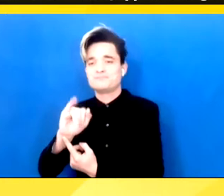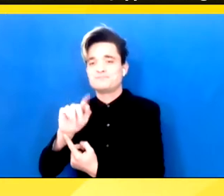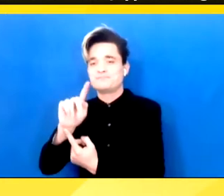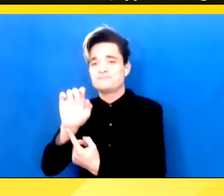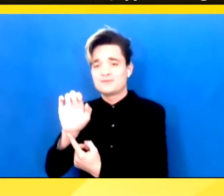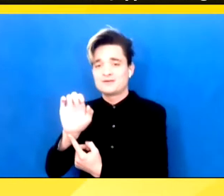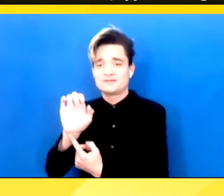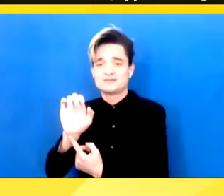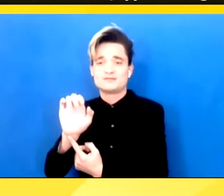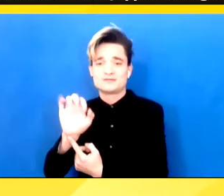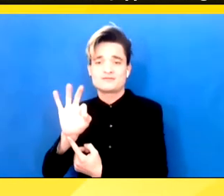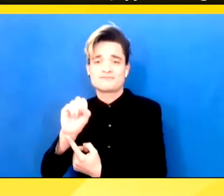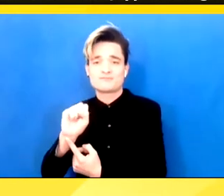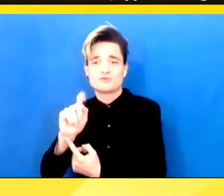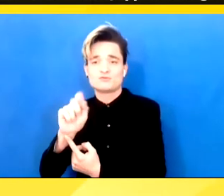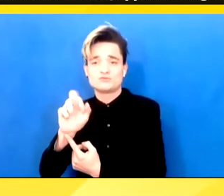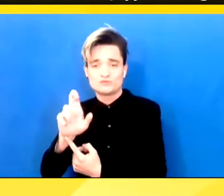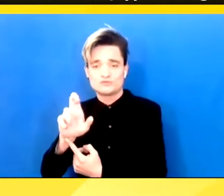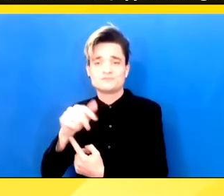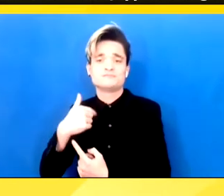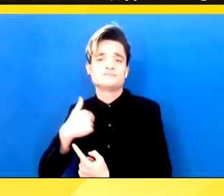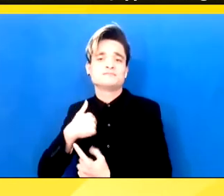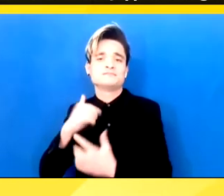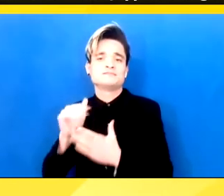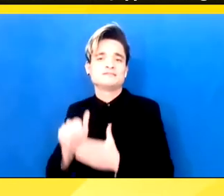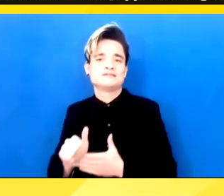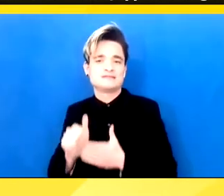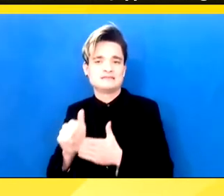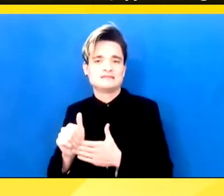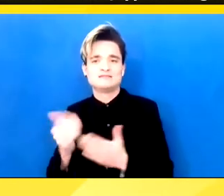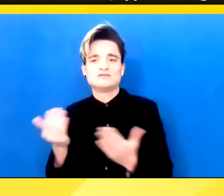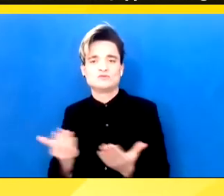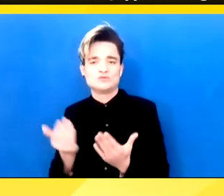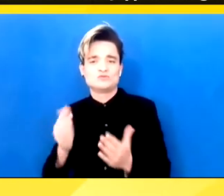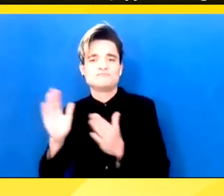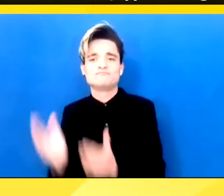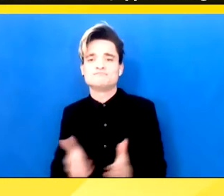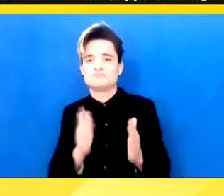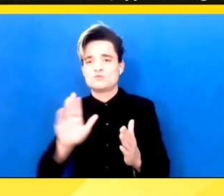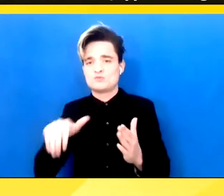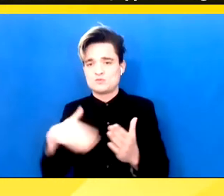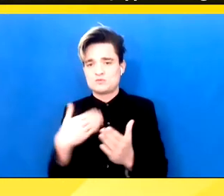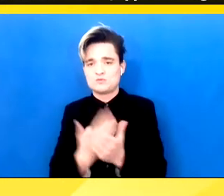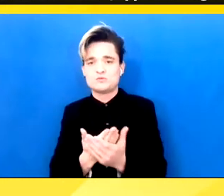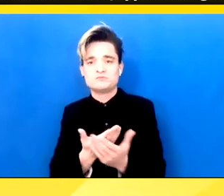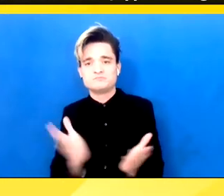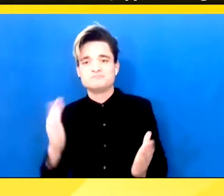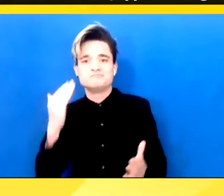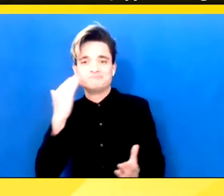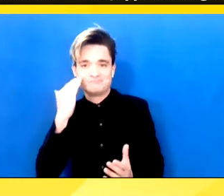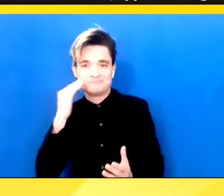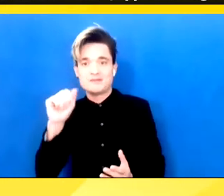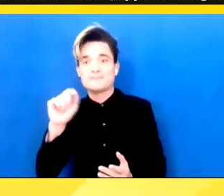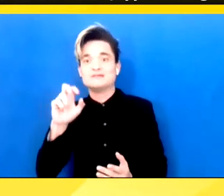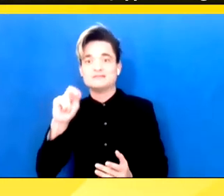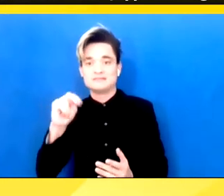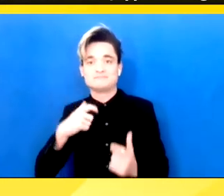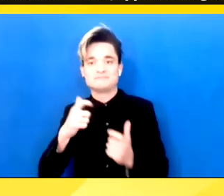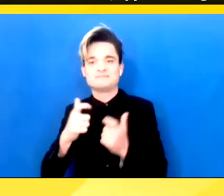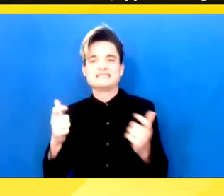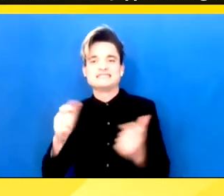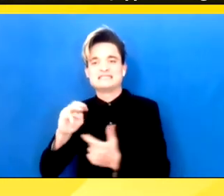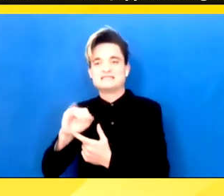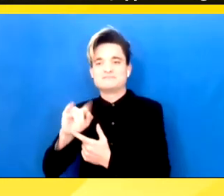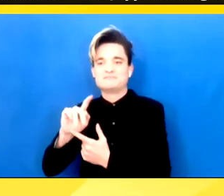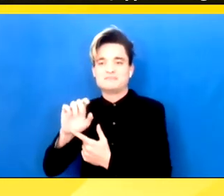for the RWDSU, but everybody knows me at Amazon by Big Mike. So I just